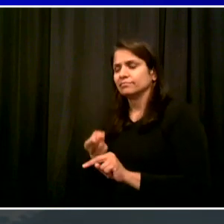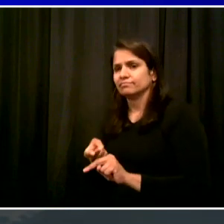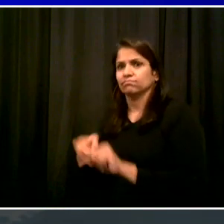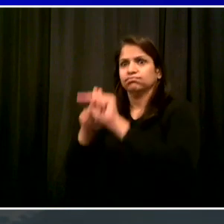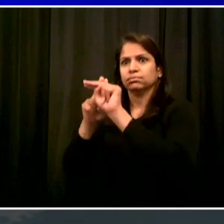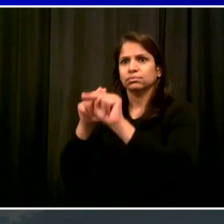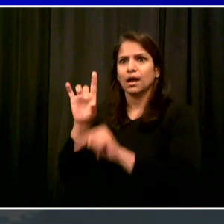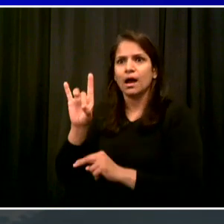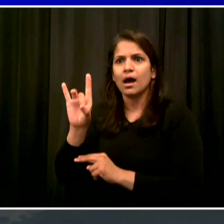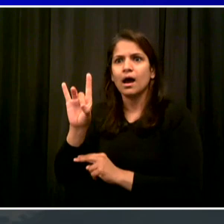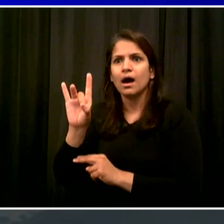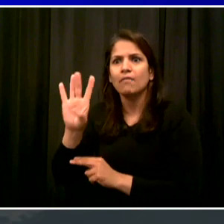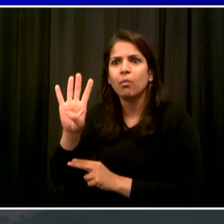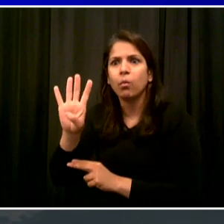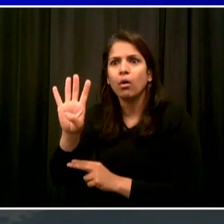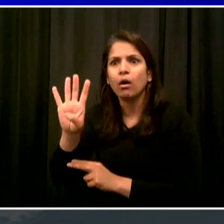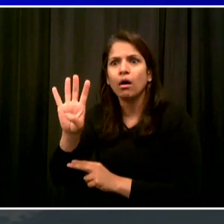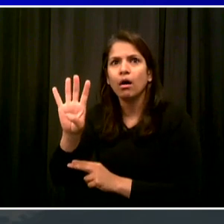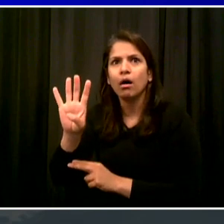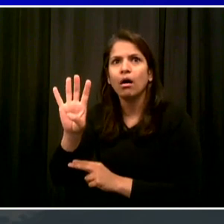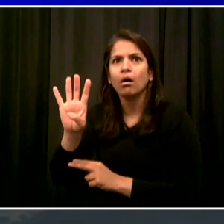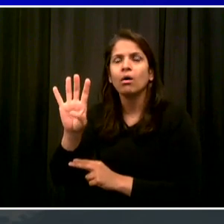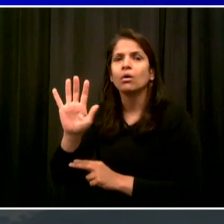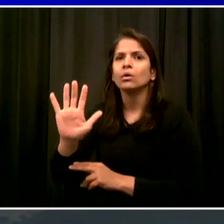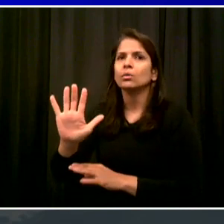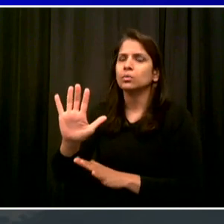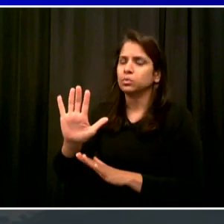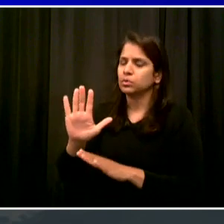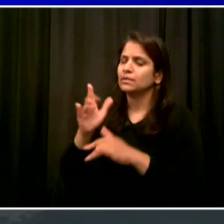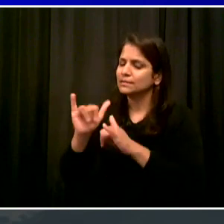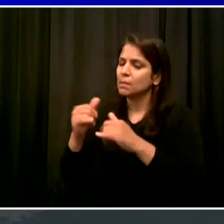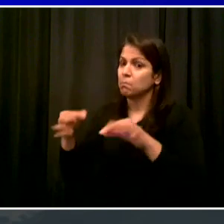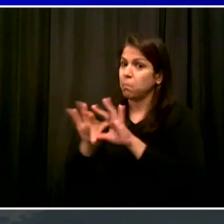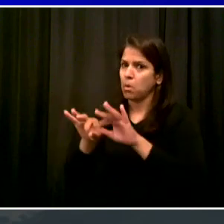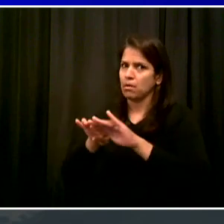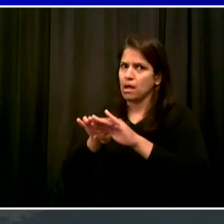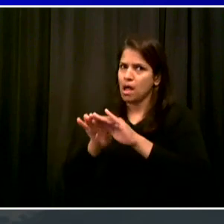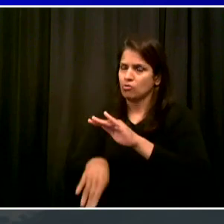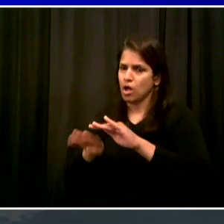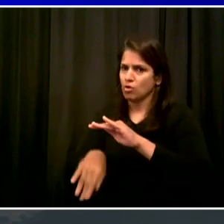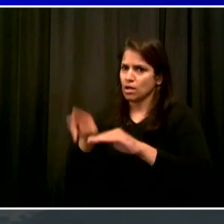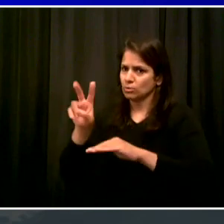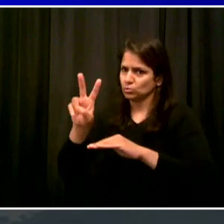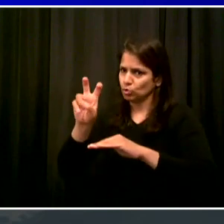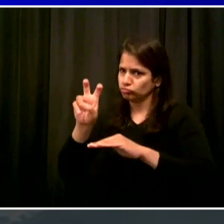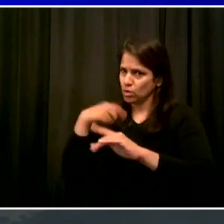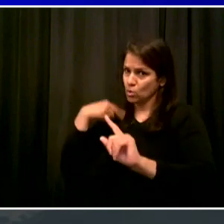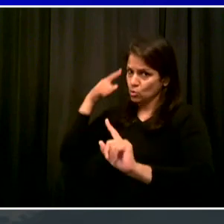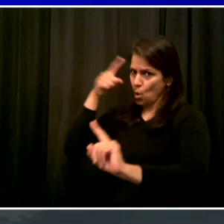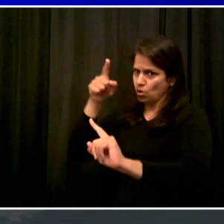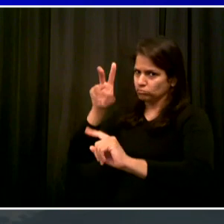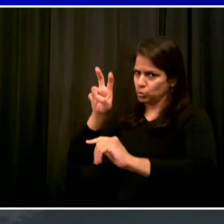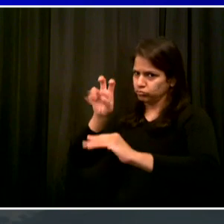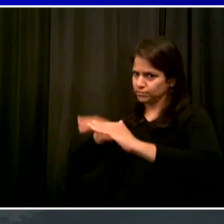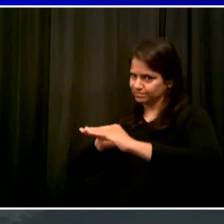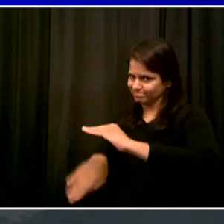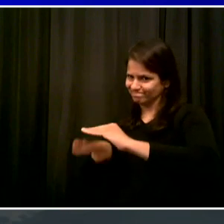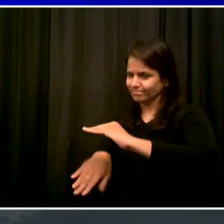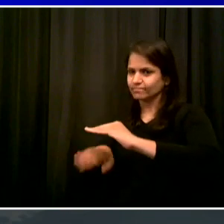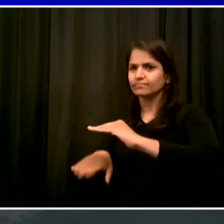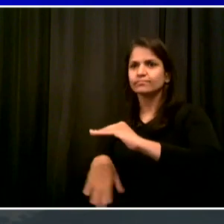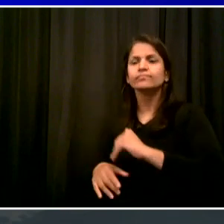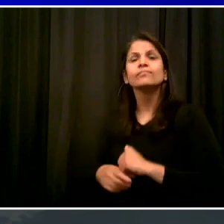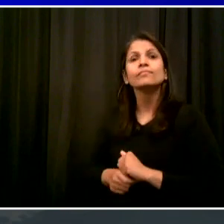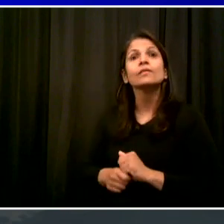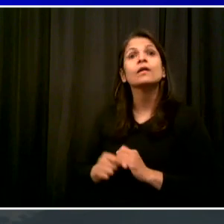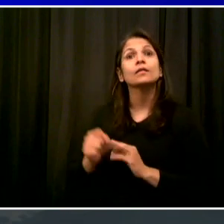threshold. But that's a meaningful movement in one day. We're going to keep a close eye on that.